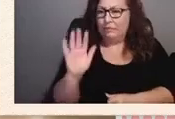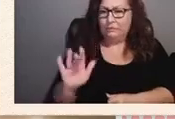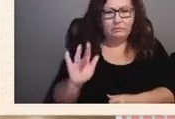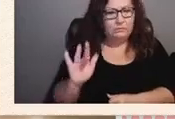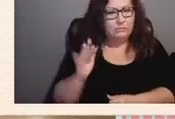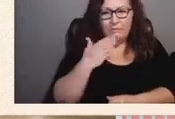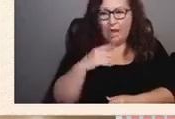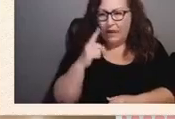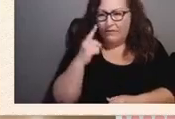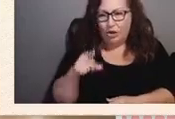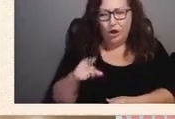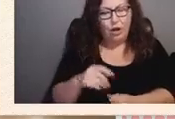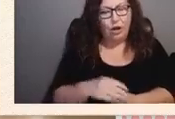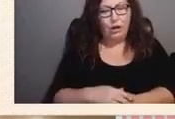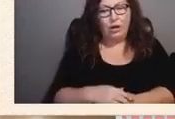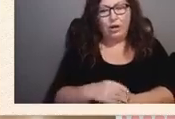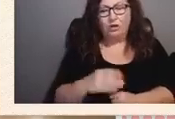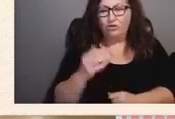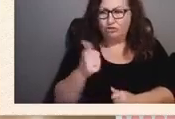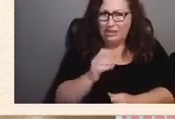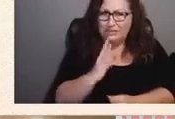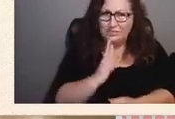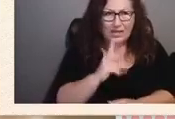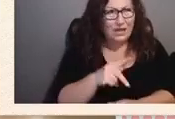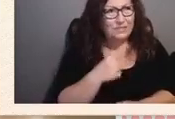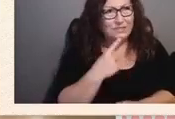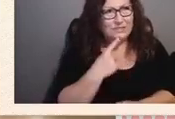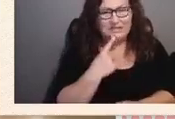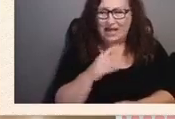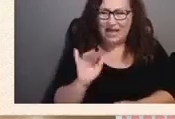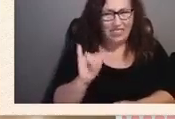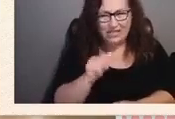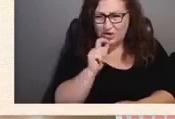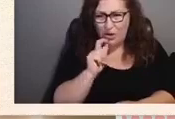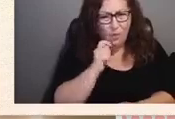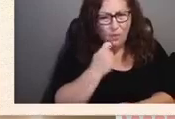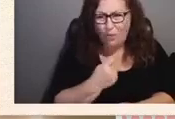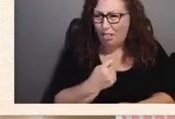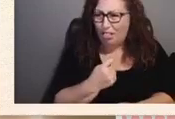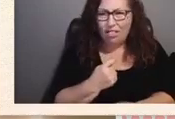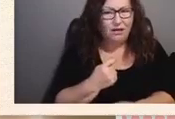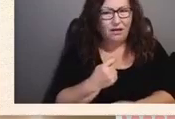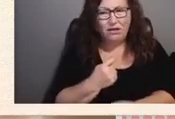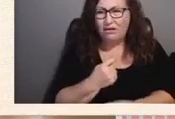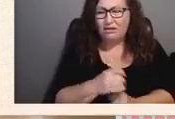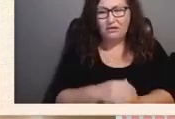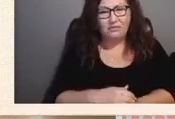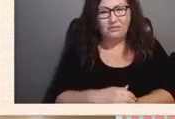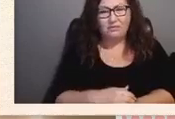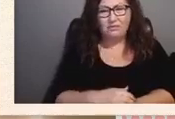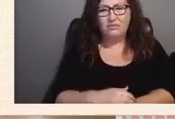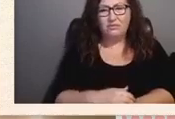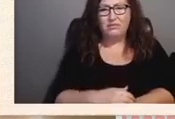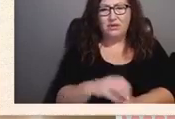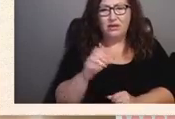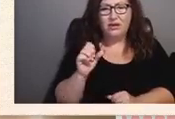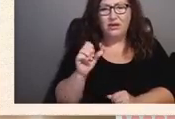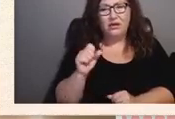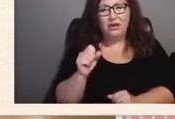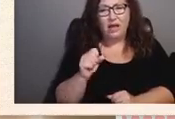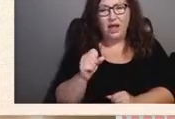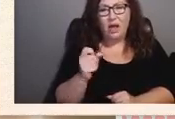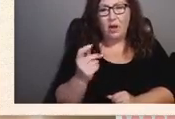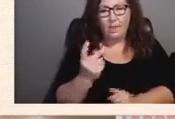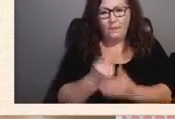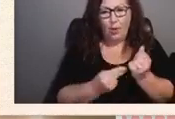trying to speak up, say, "Hey, this isn't cool. Like, yes, like we both may talk differently than